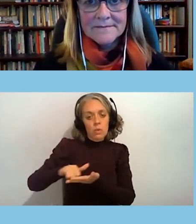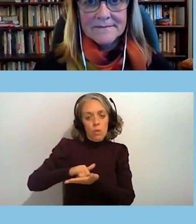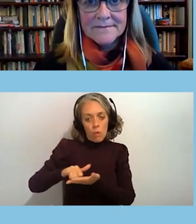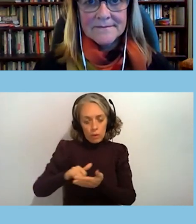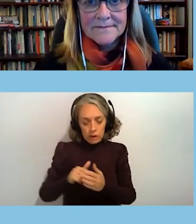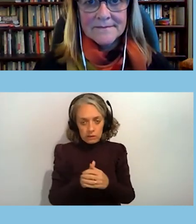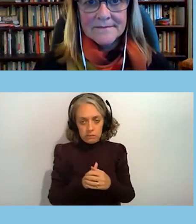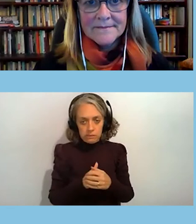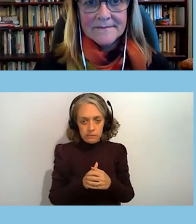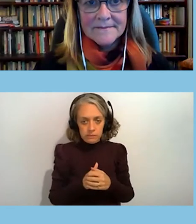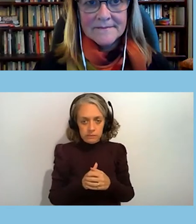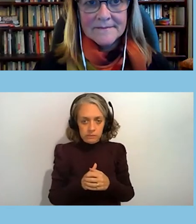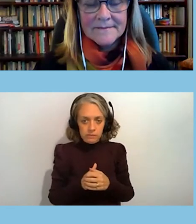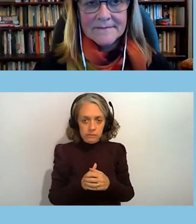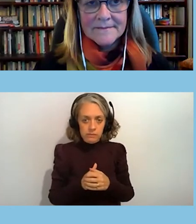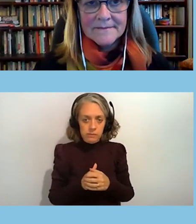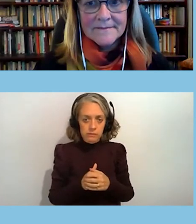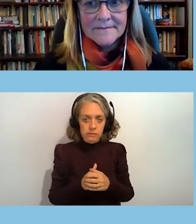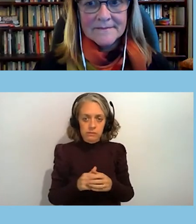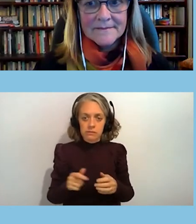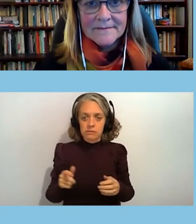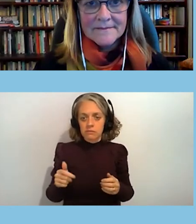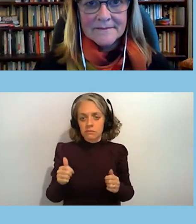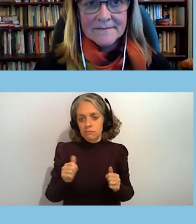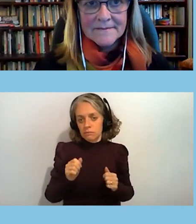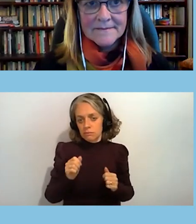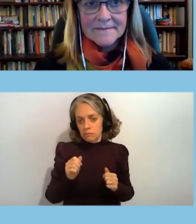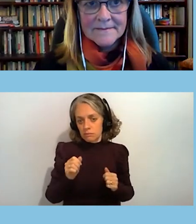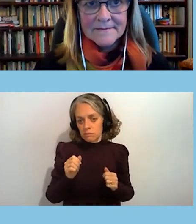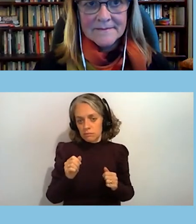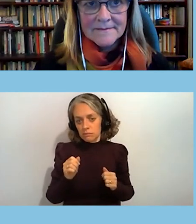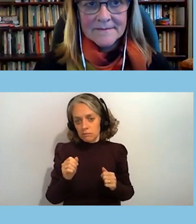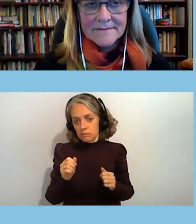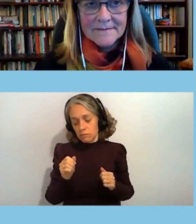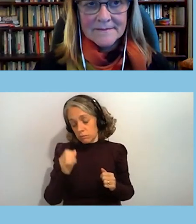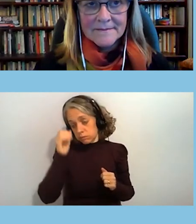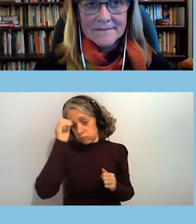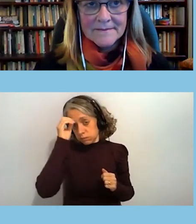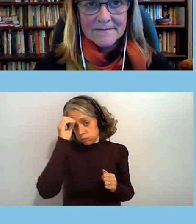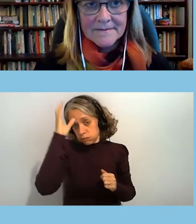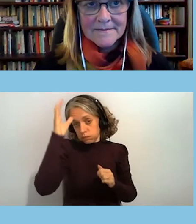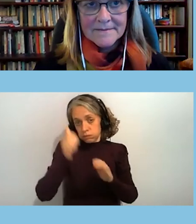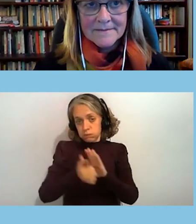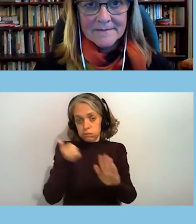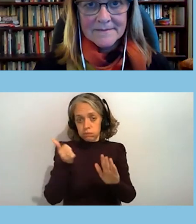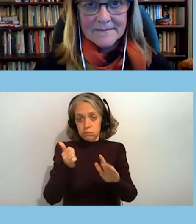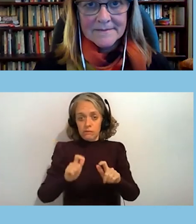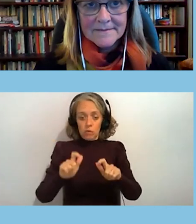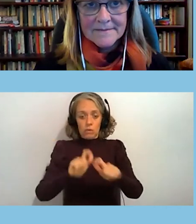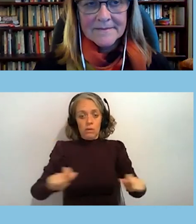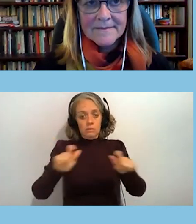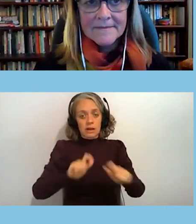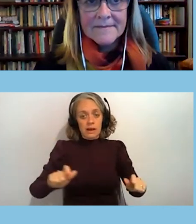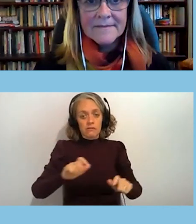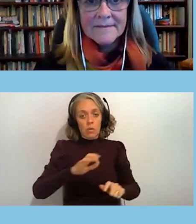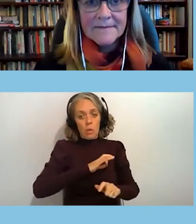who is well-versed in doing captioning for medical schools.